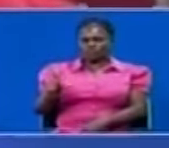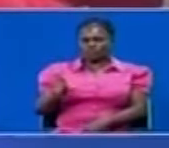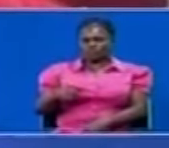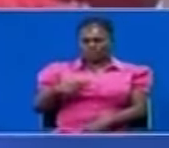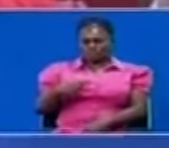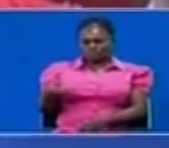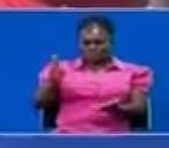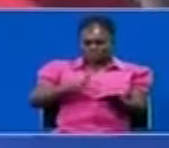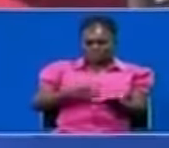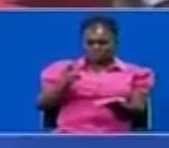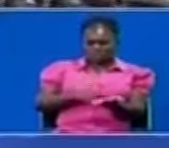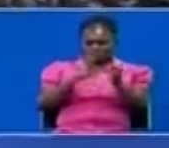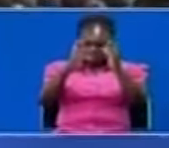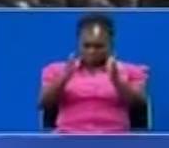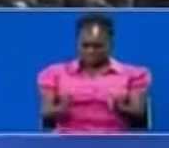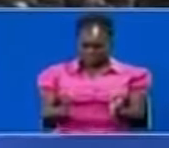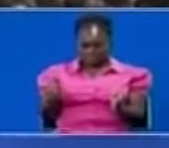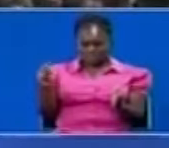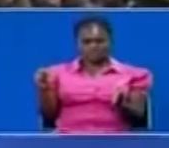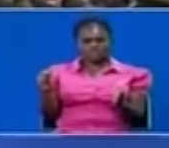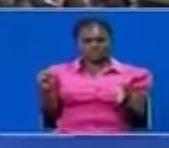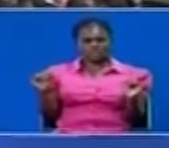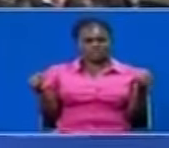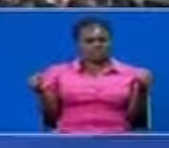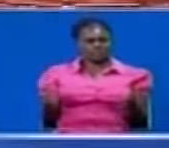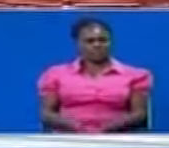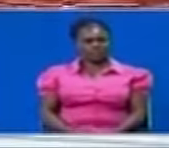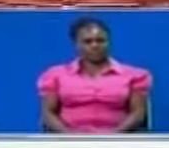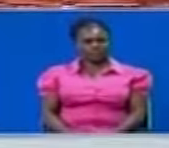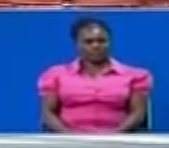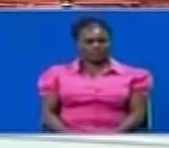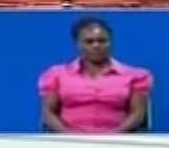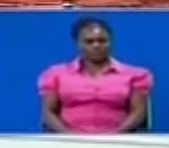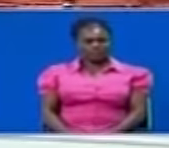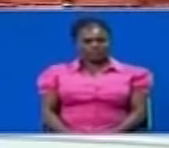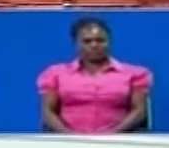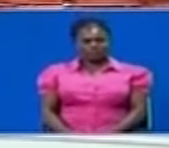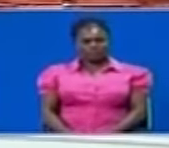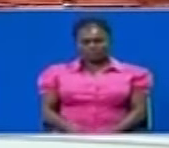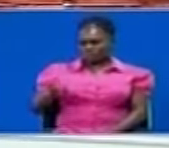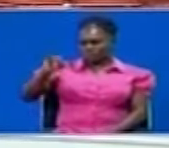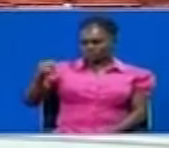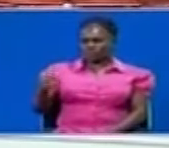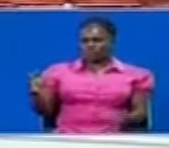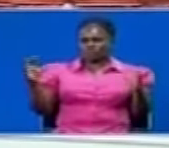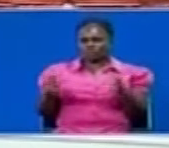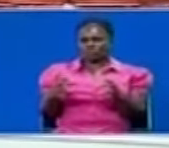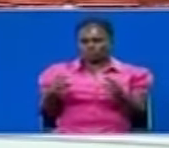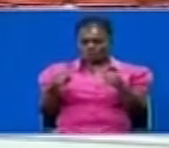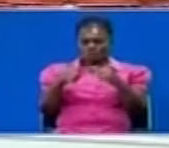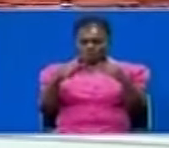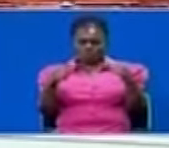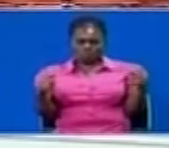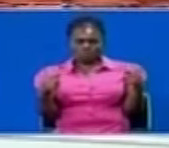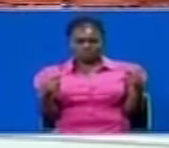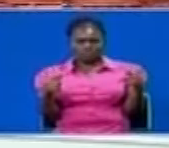registration drive. Francis Mtalaki, KT News. And as the Jubilee team was attacking the opposition in